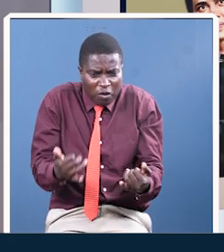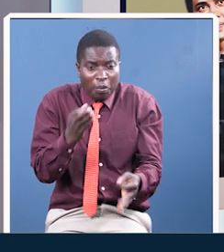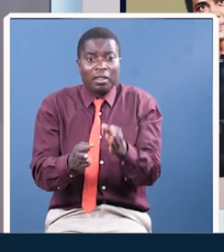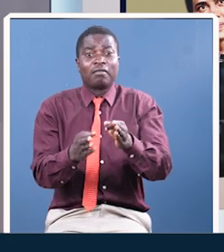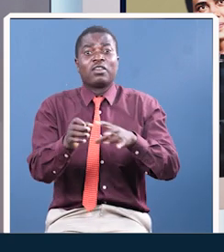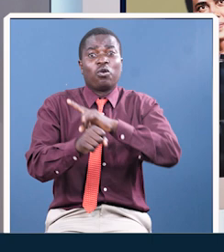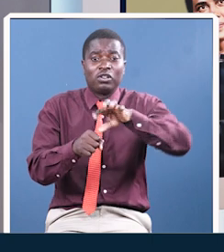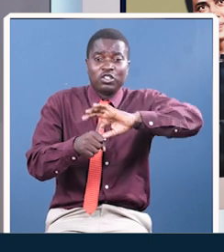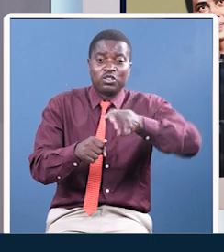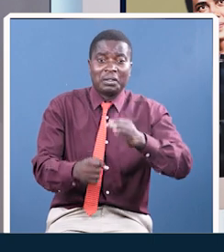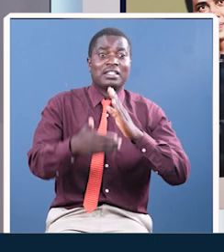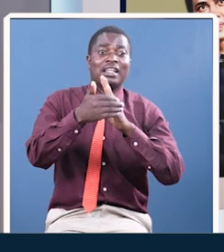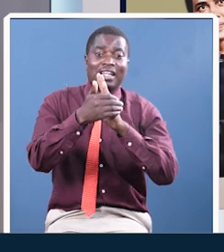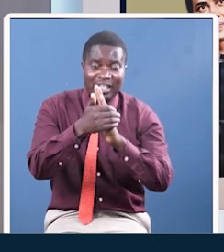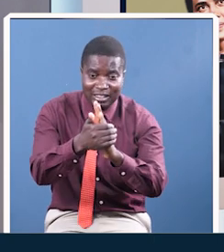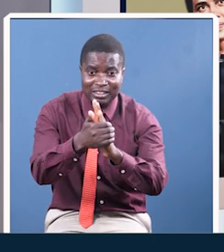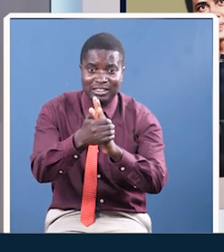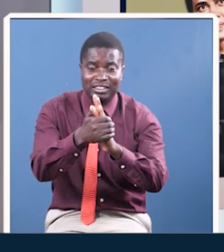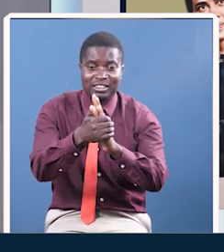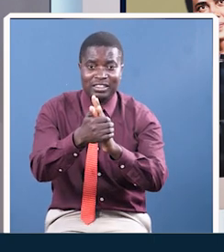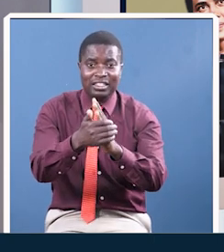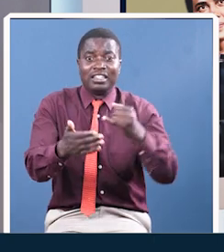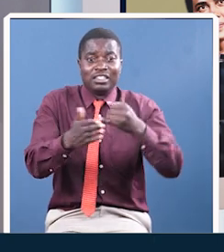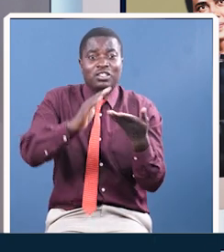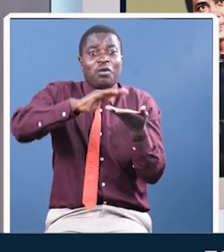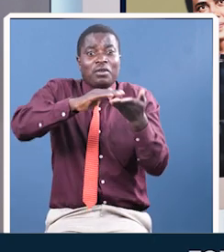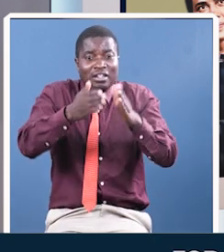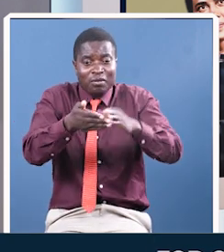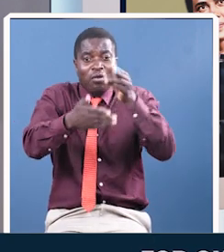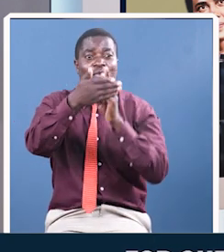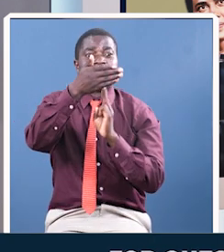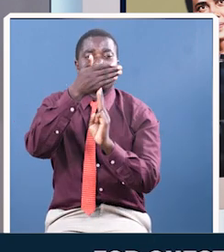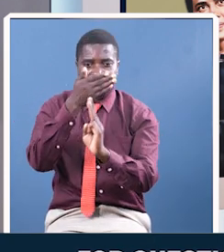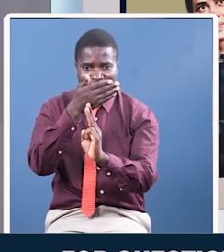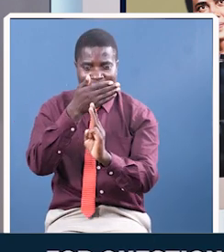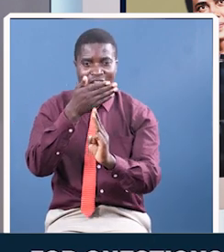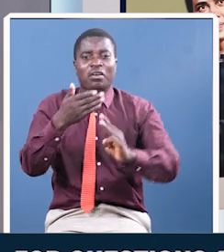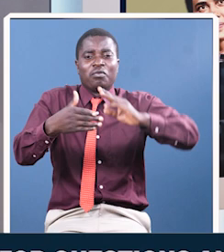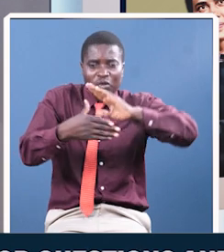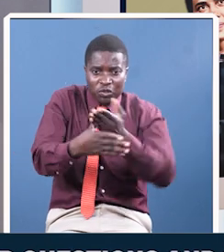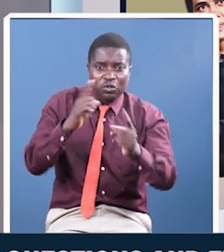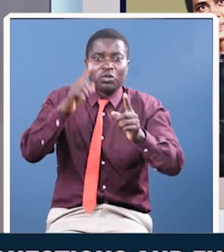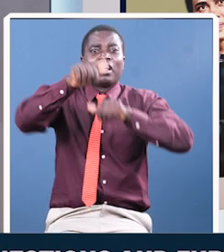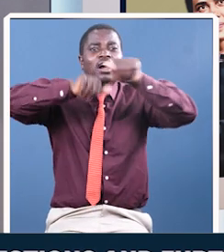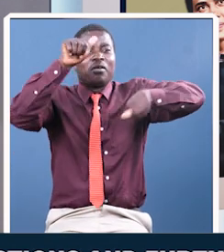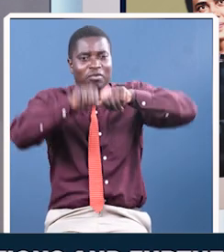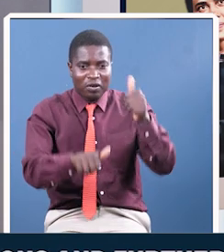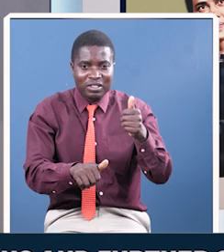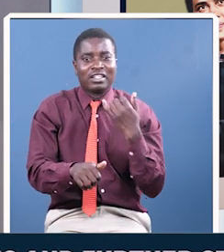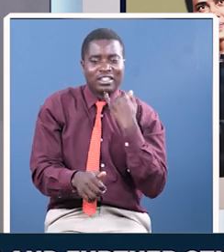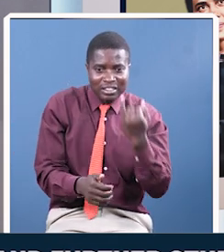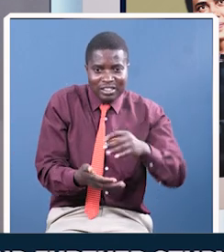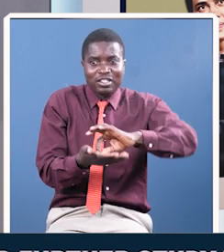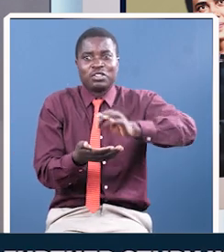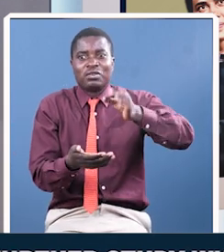mutsvene ari kuvatungamirira, it becomes prophecy, because one is the spirit of prophecy. Kuroti